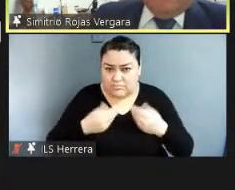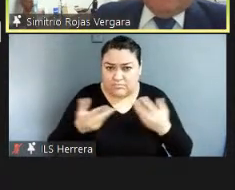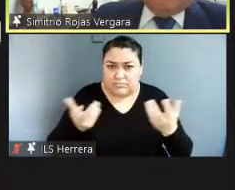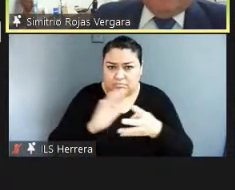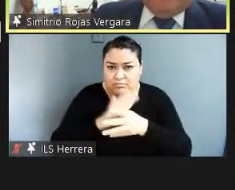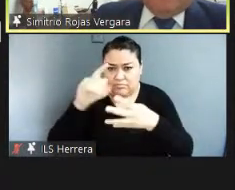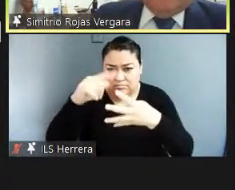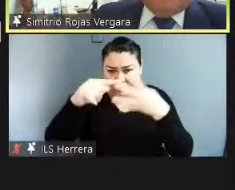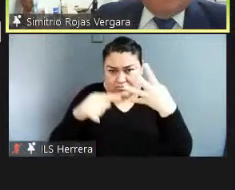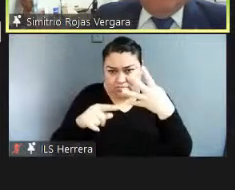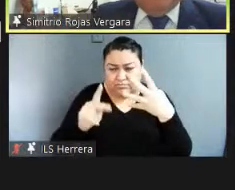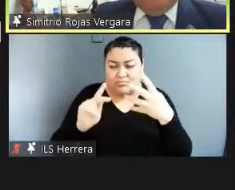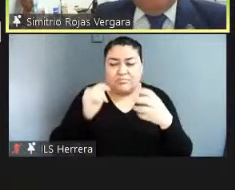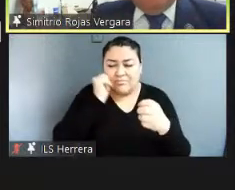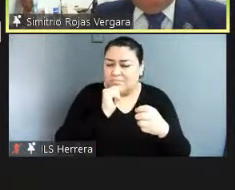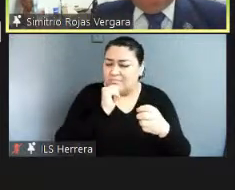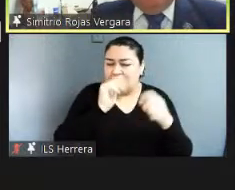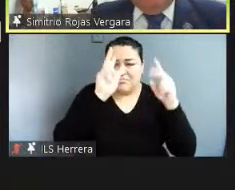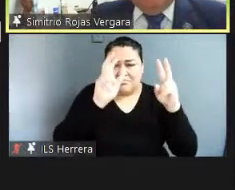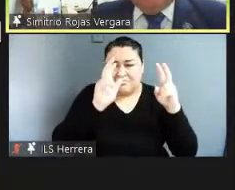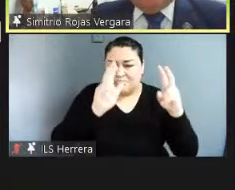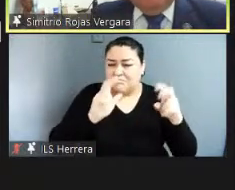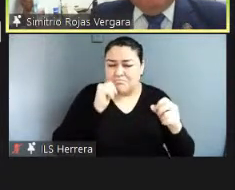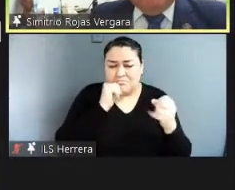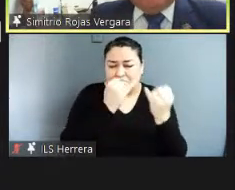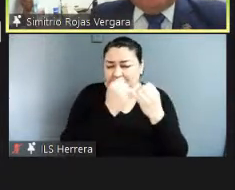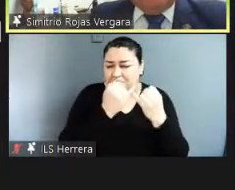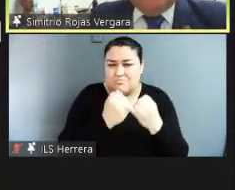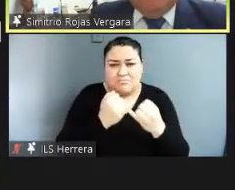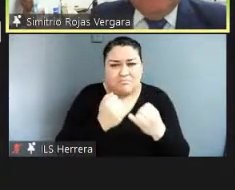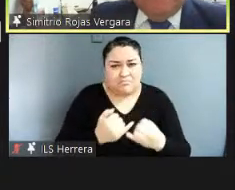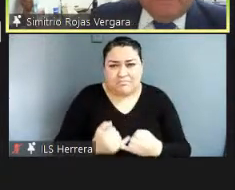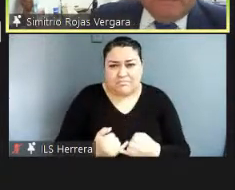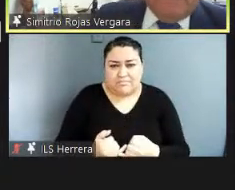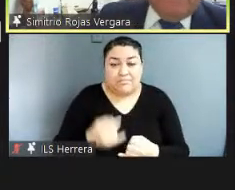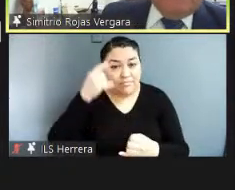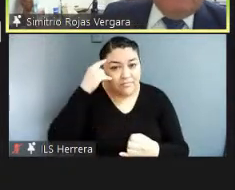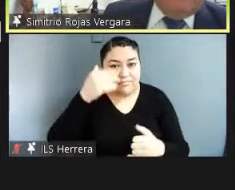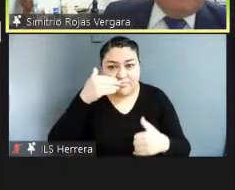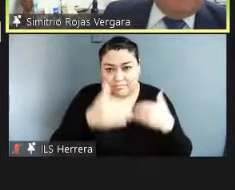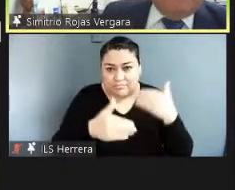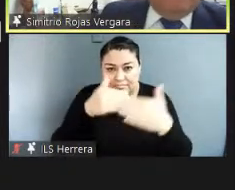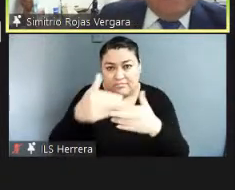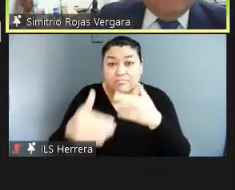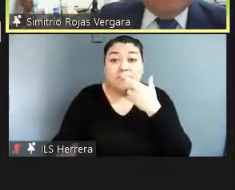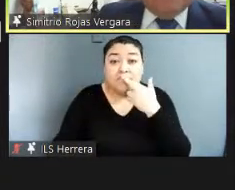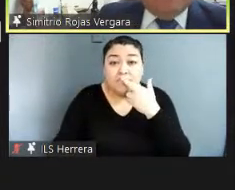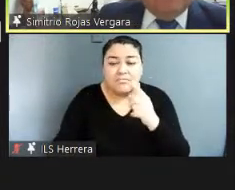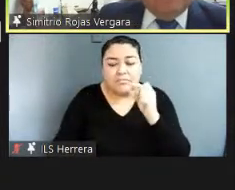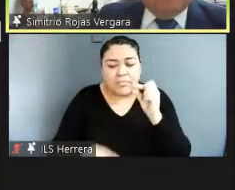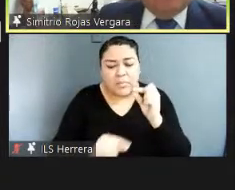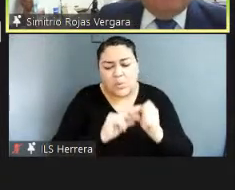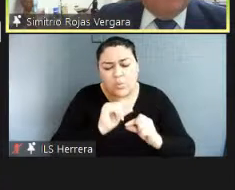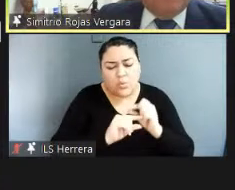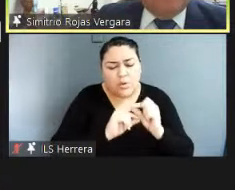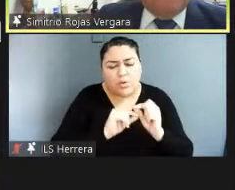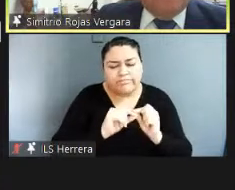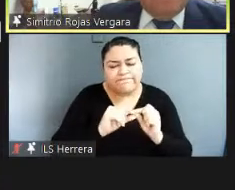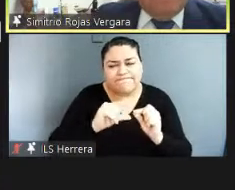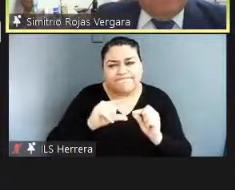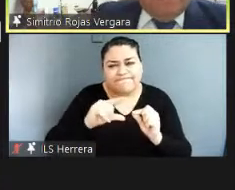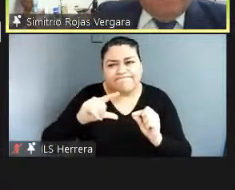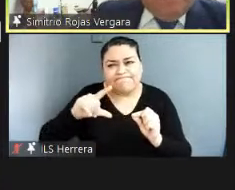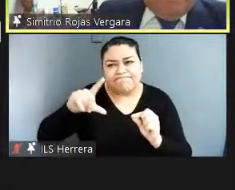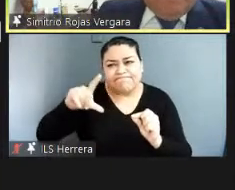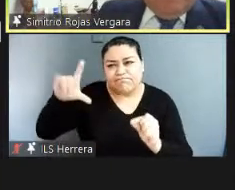These approaches to achieving the graduate's profile need to be planned in a successive or sequential way